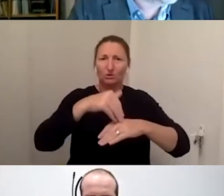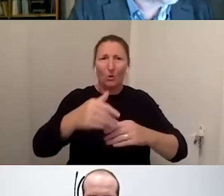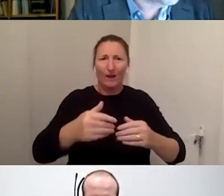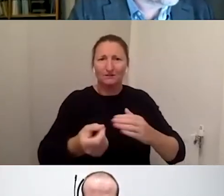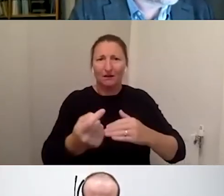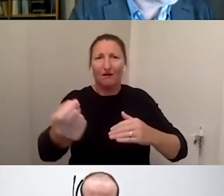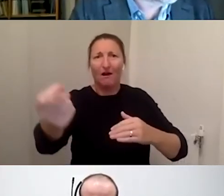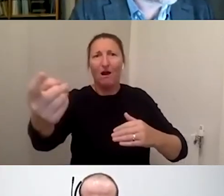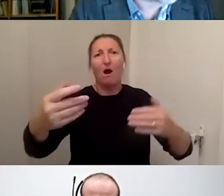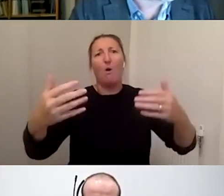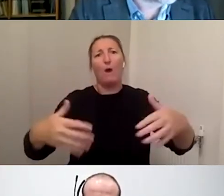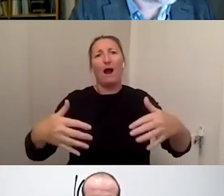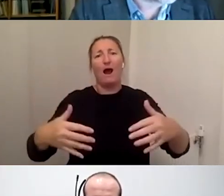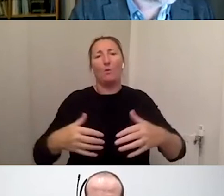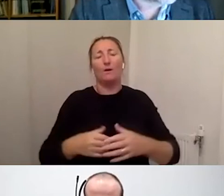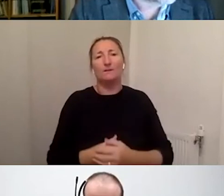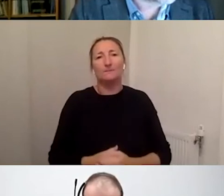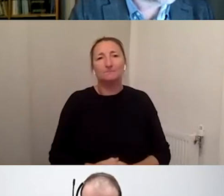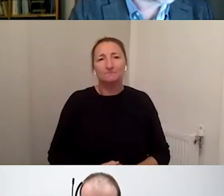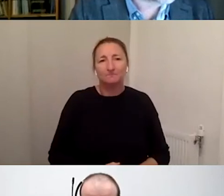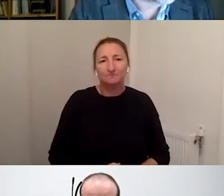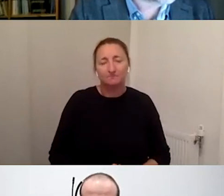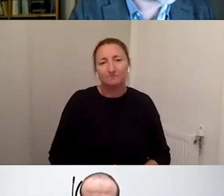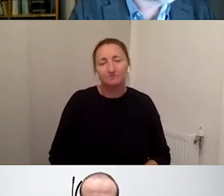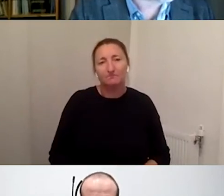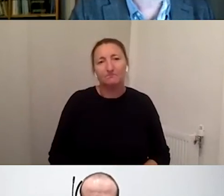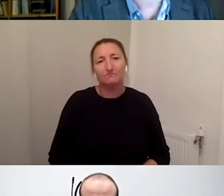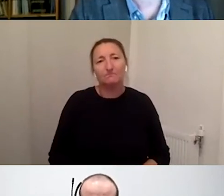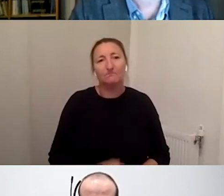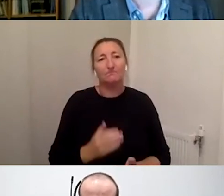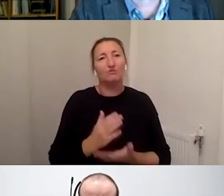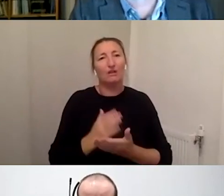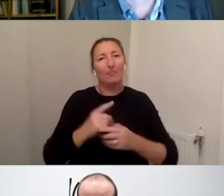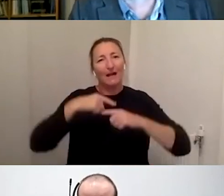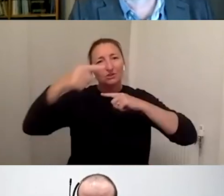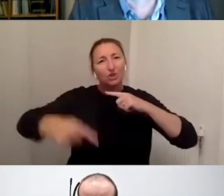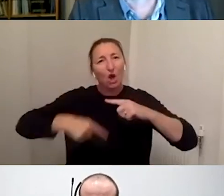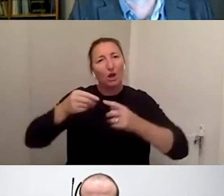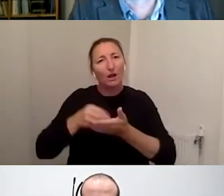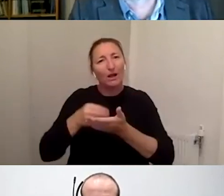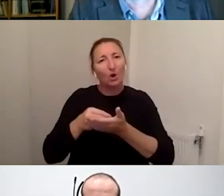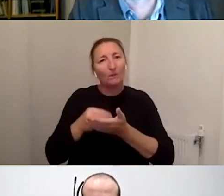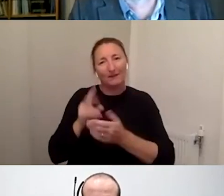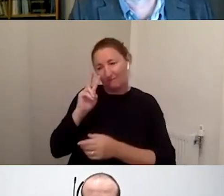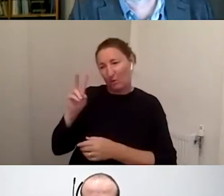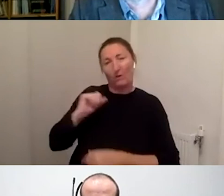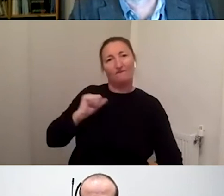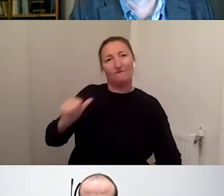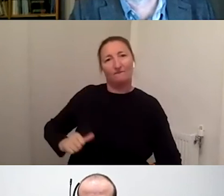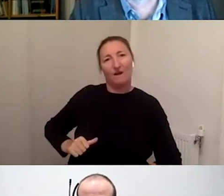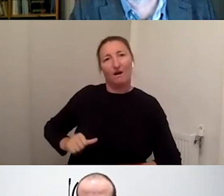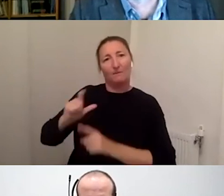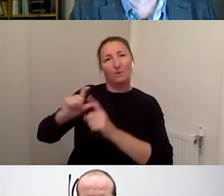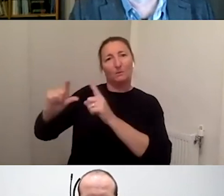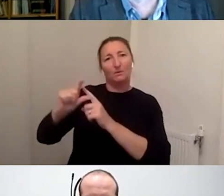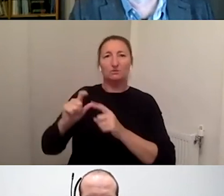anaerobic digestion. Selfishly, I've brought us into that because from the circular economy, can we look at the farming community? So Ireland have been slow, and